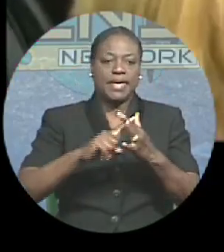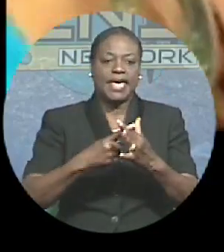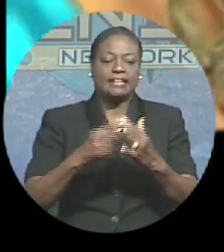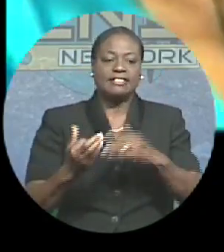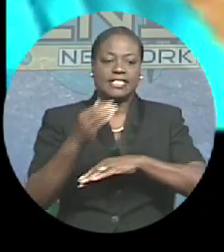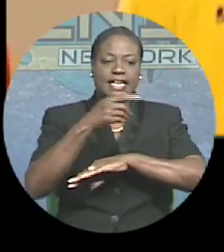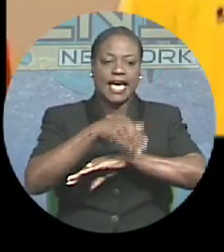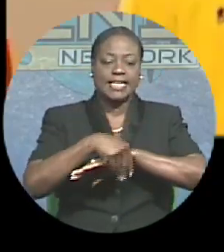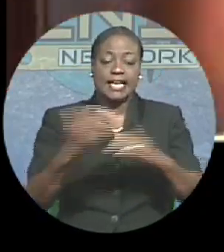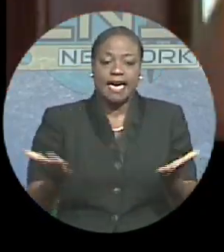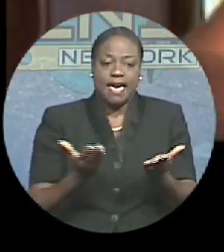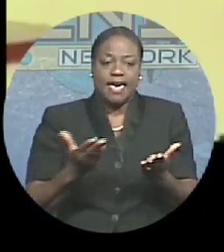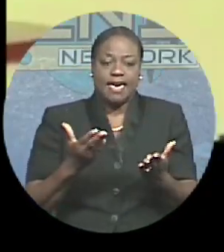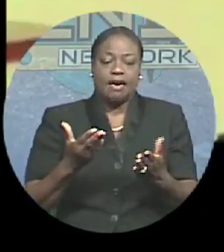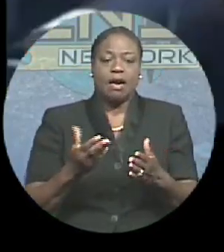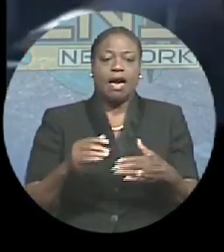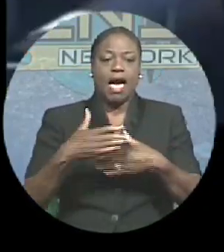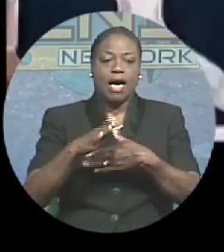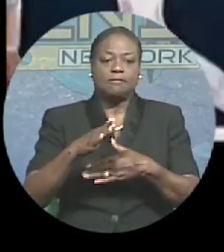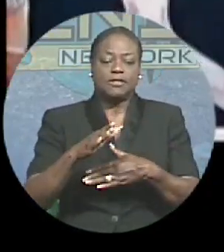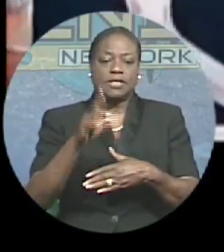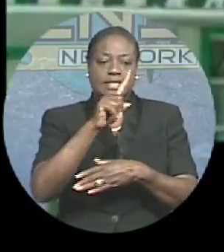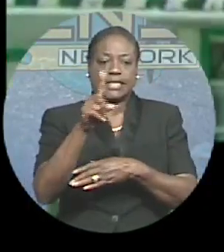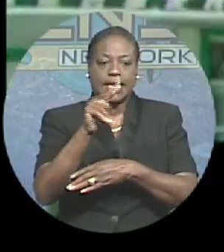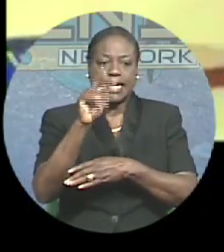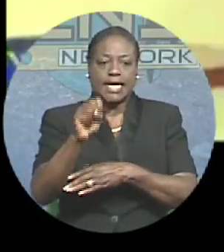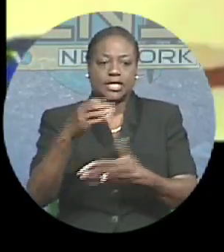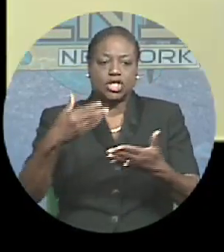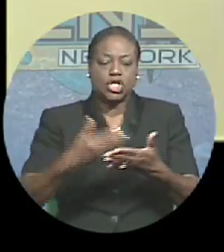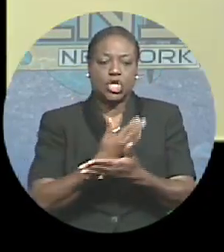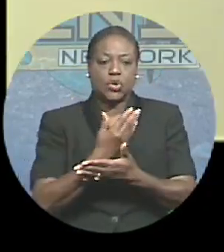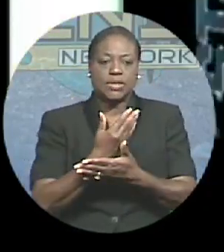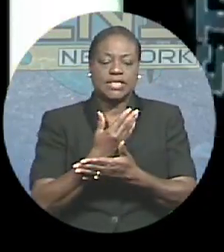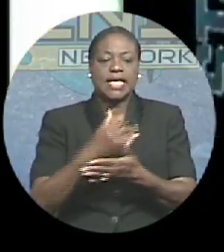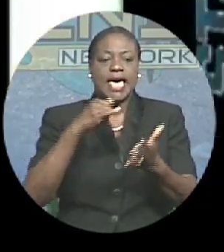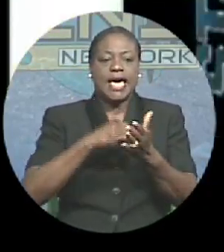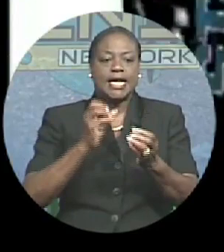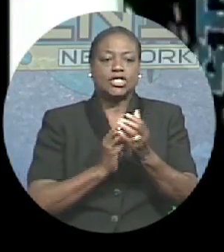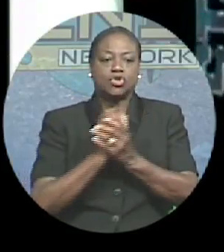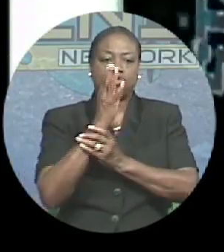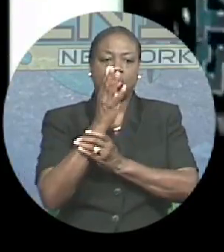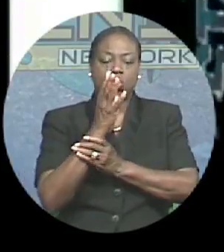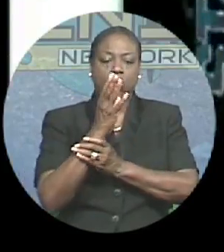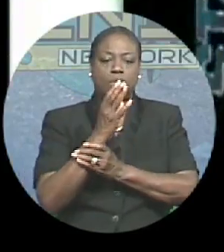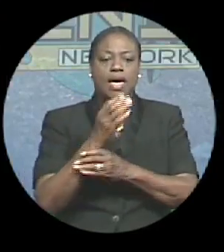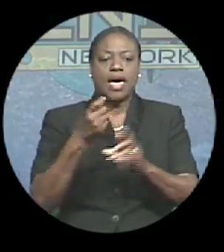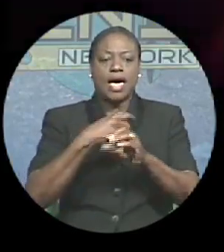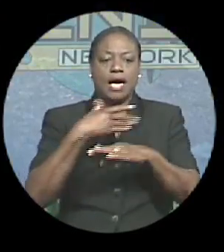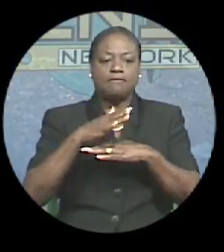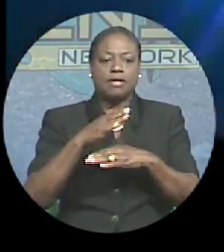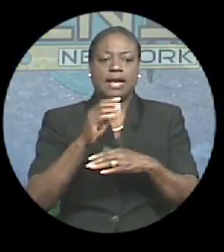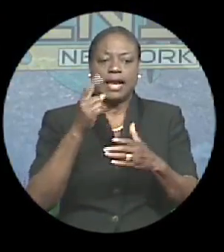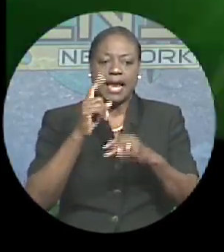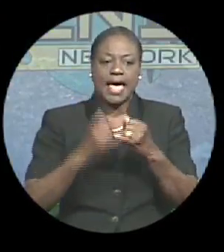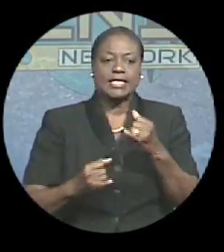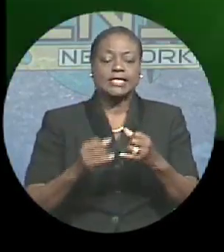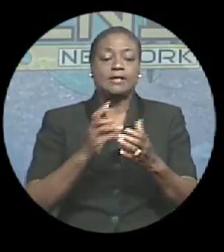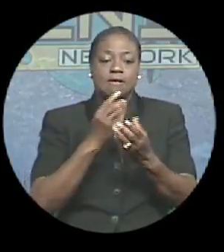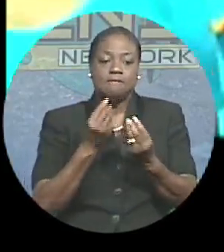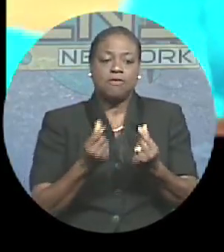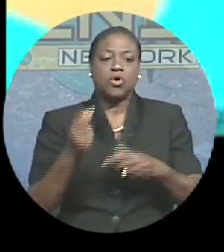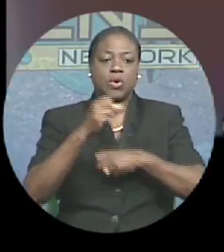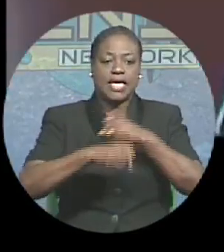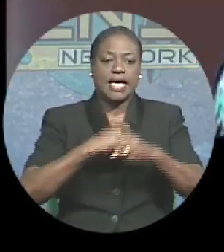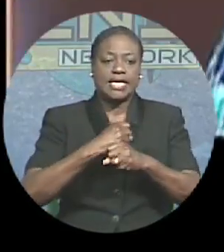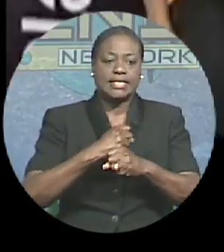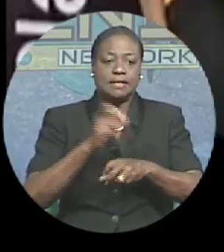broadcast. The reality TV show, now in its fourth season, has grown tremendously over the last few years, and company officials are proud of the new direction the